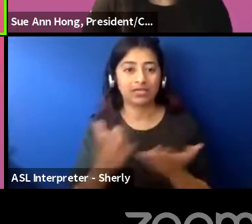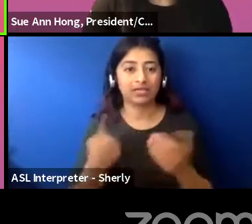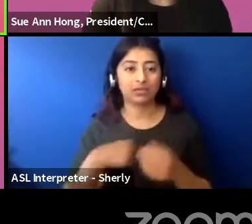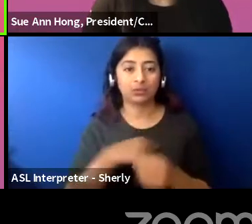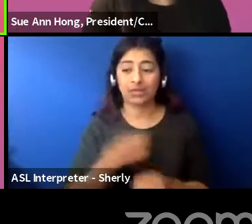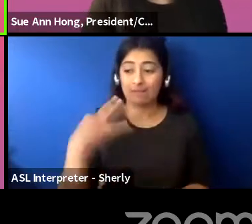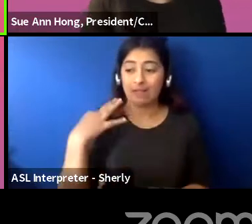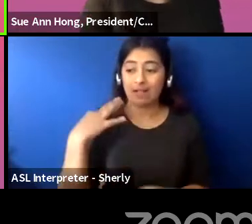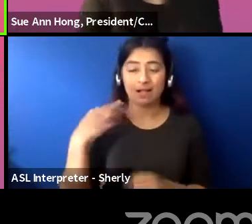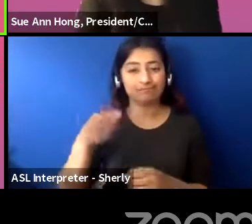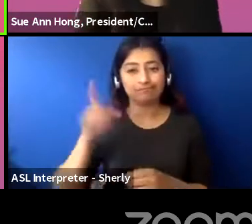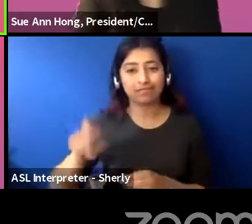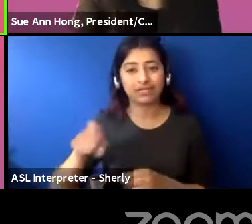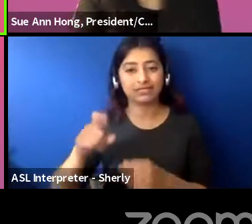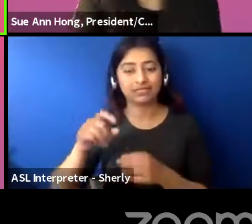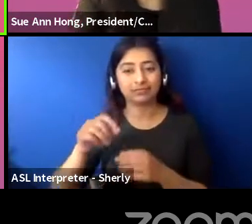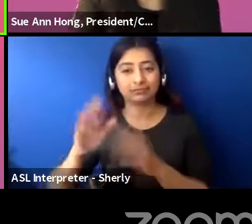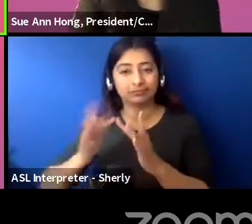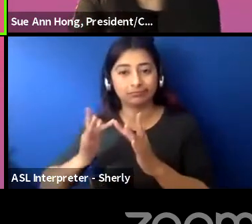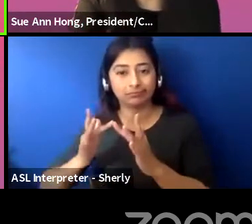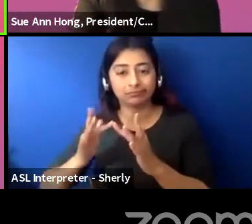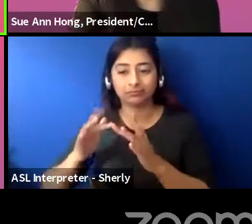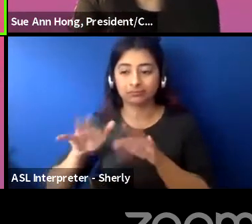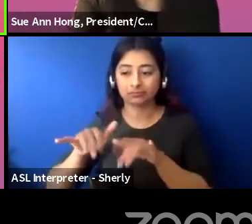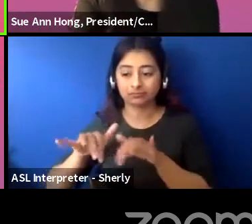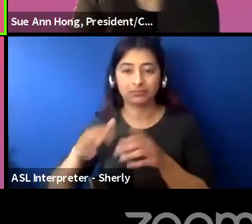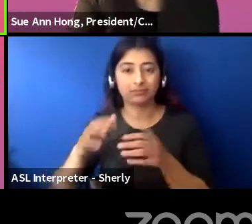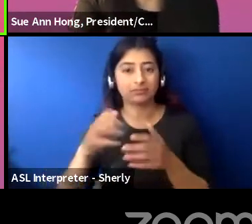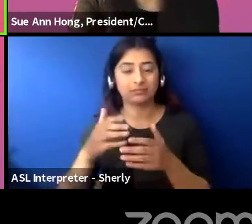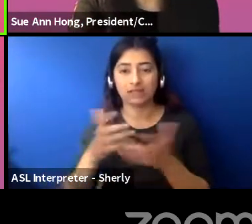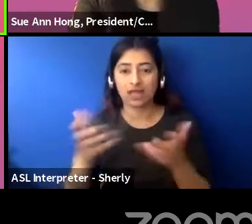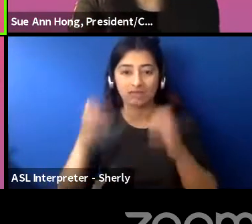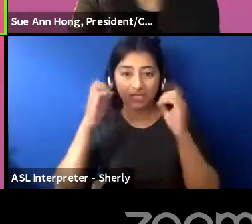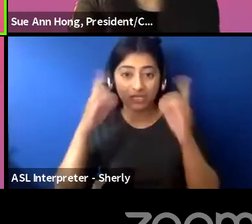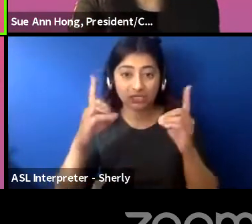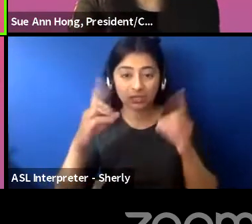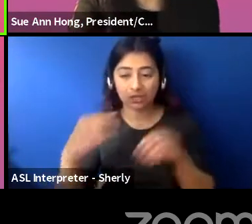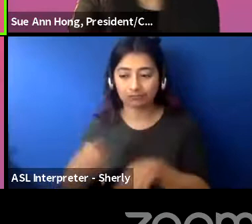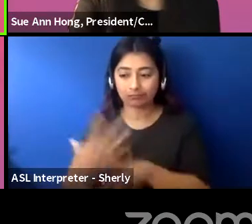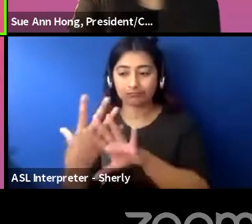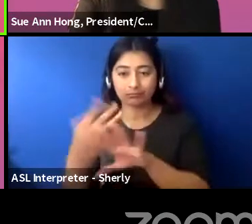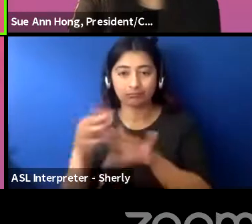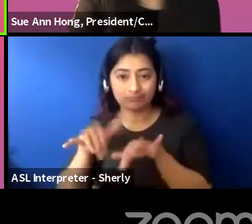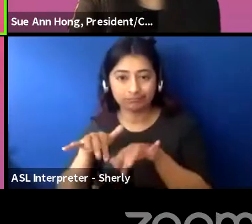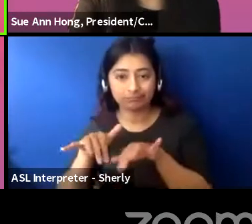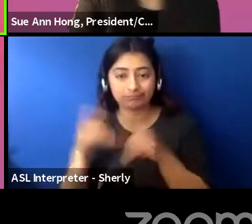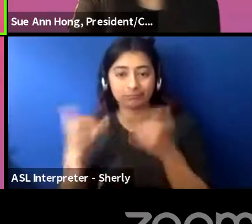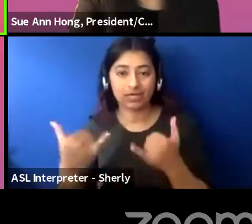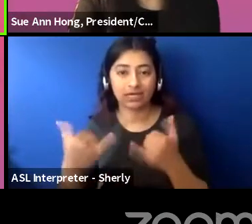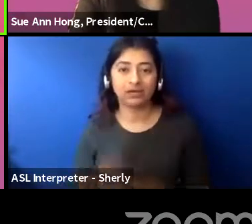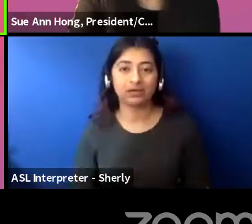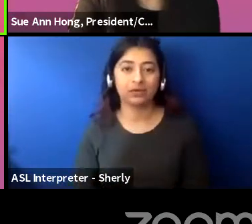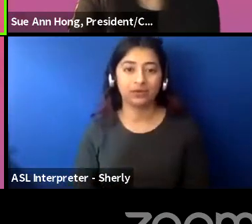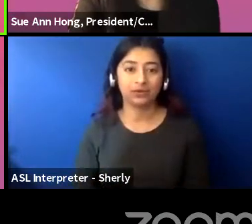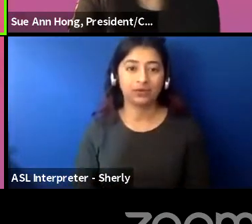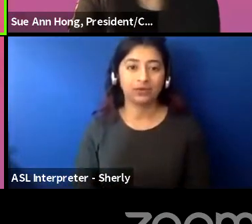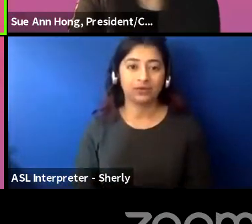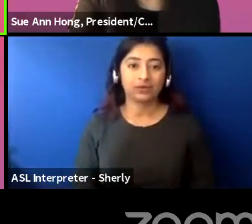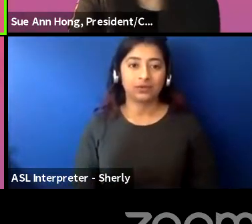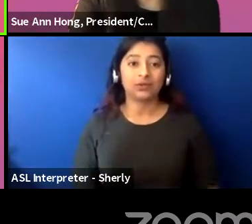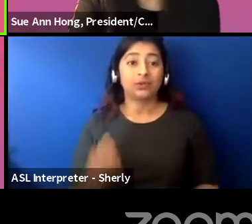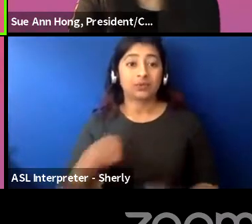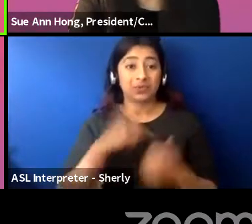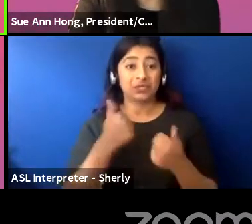are online. A lot of the education is online. And as we are trying to capture